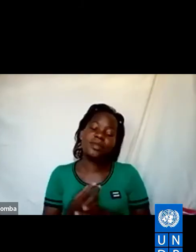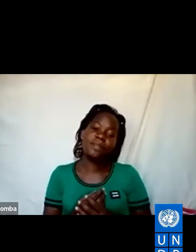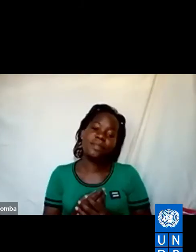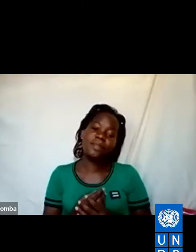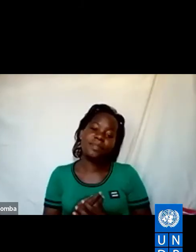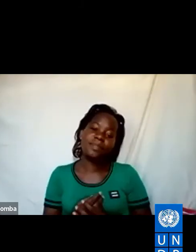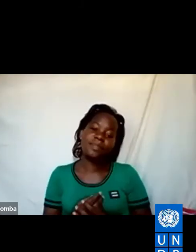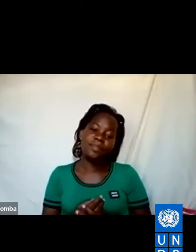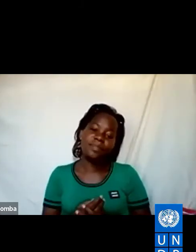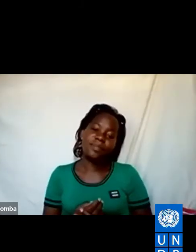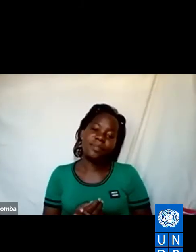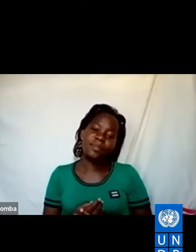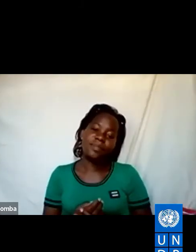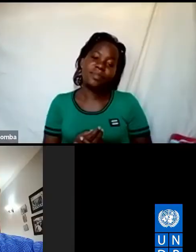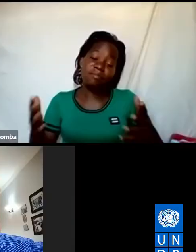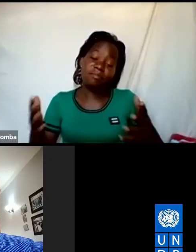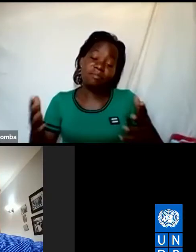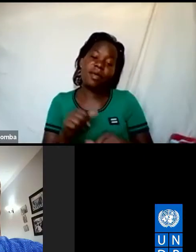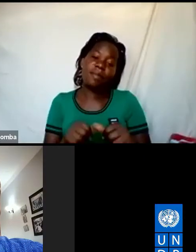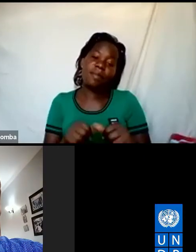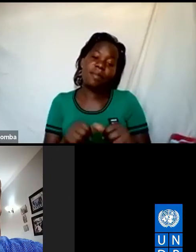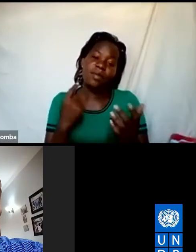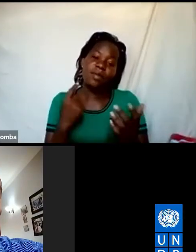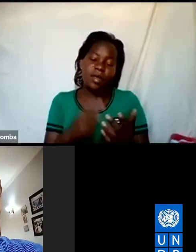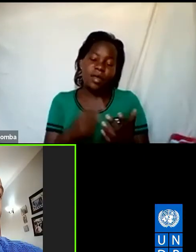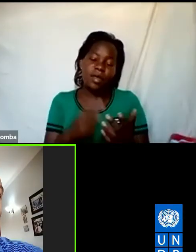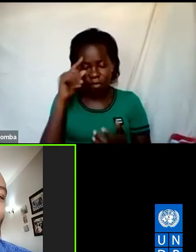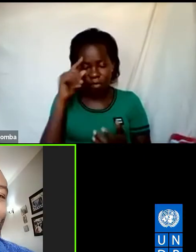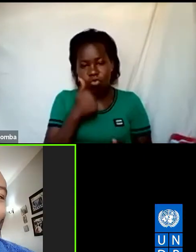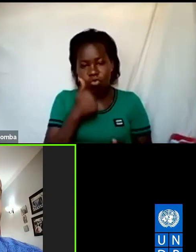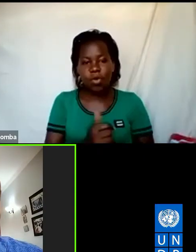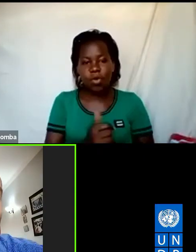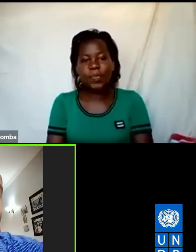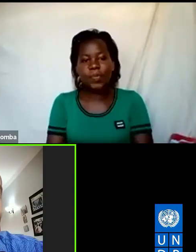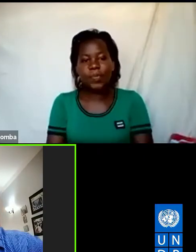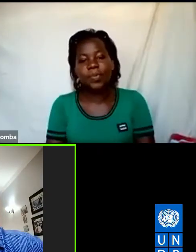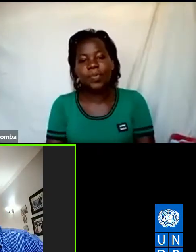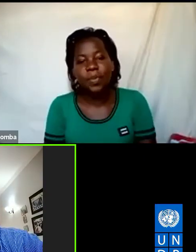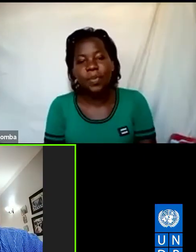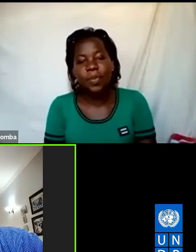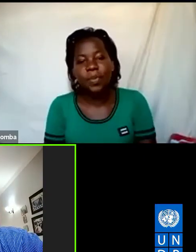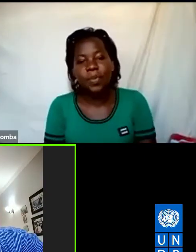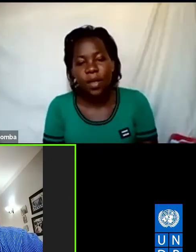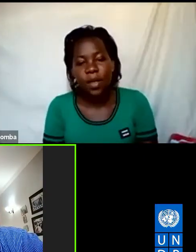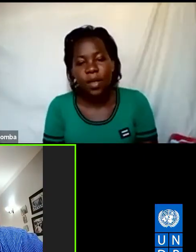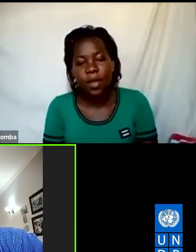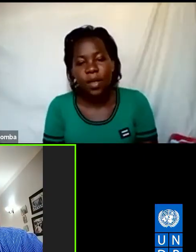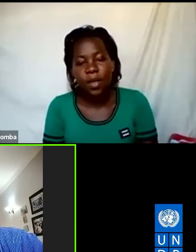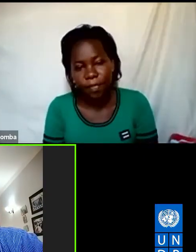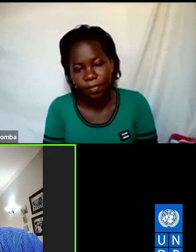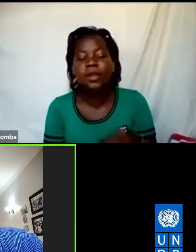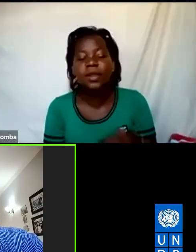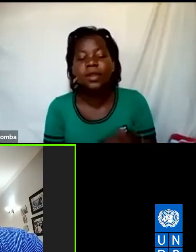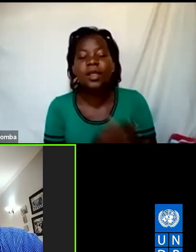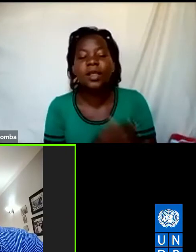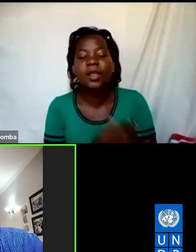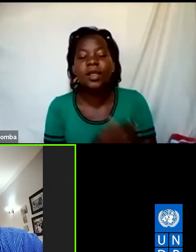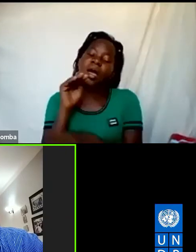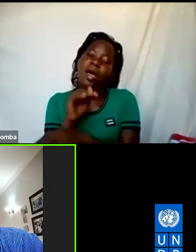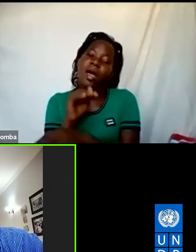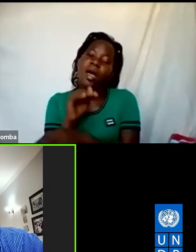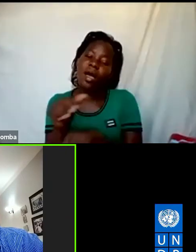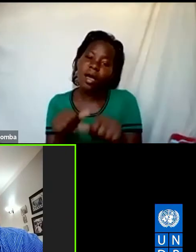excited about the Uganda of tomorrow. Right. And Dr. Maggie, I do have to ask, that ringtone, is that